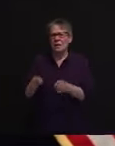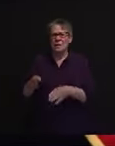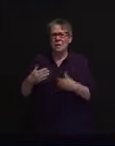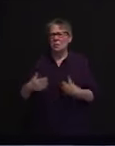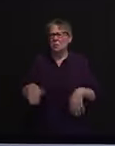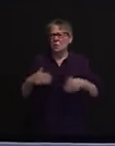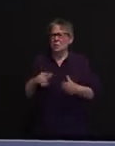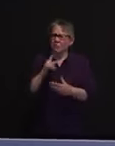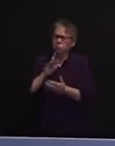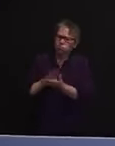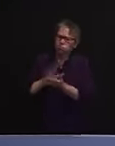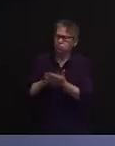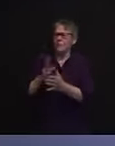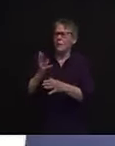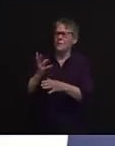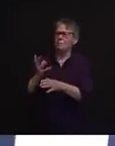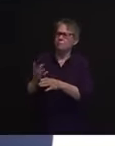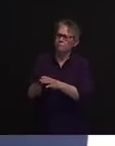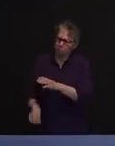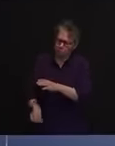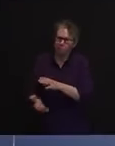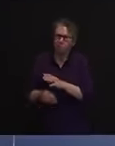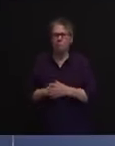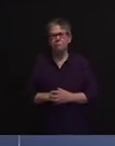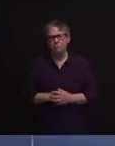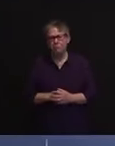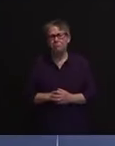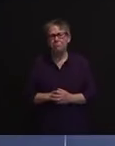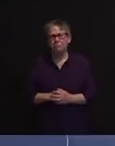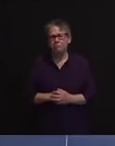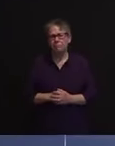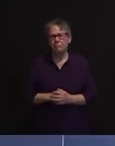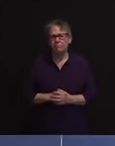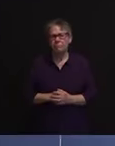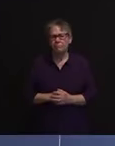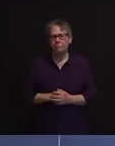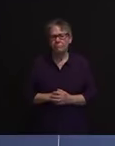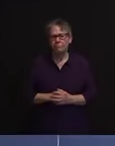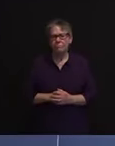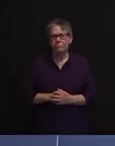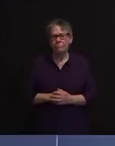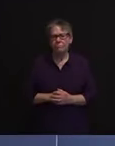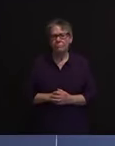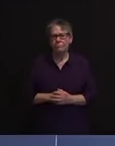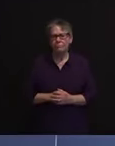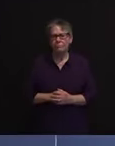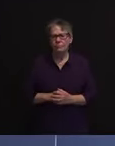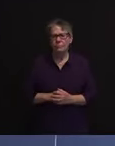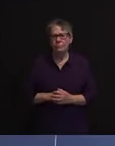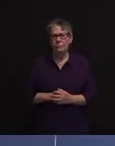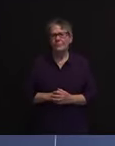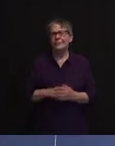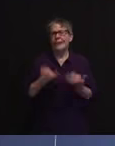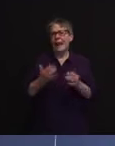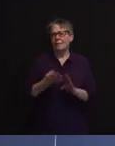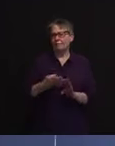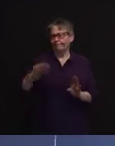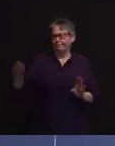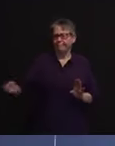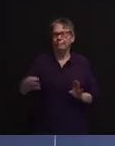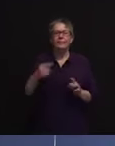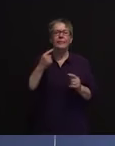Persichilli. Thank you, Governor. Good afternoon. As I've shared, the department is working closely with the New Jersey